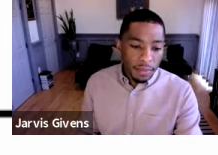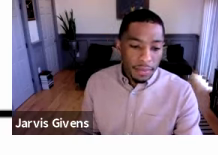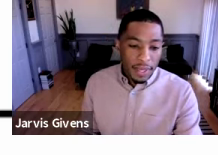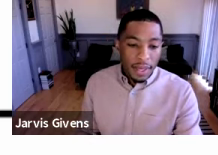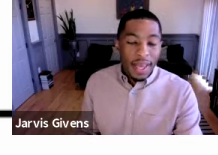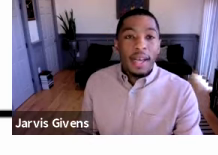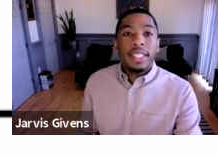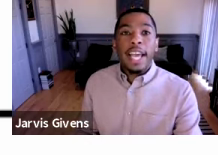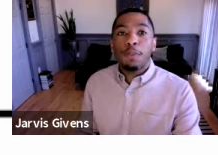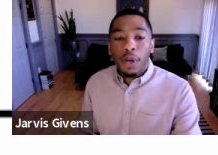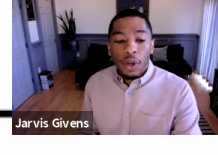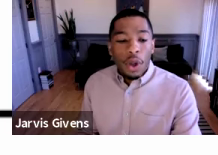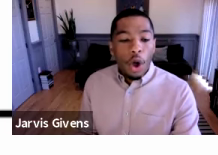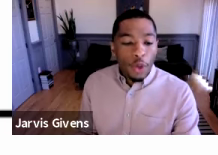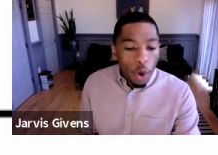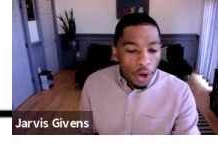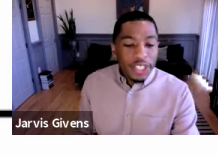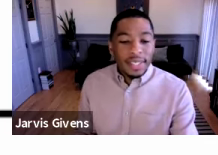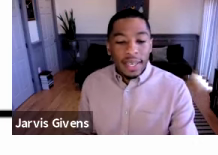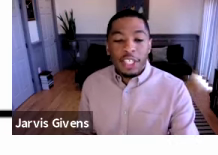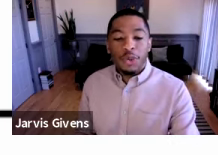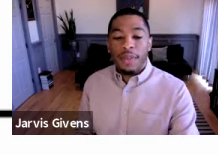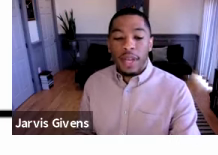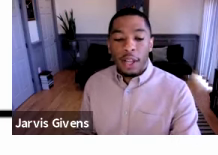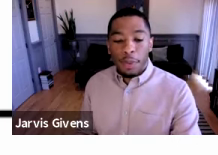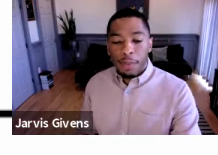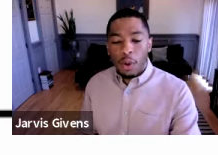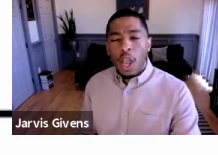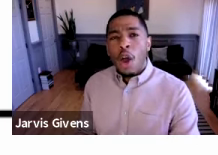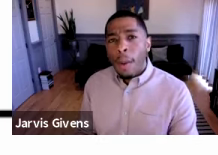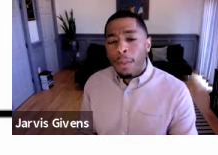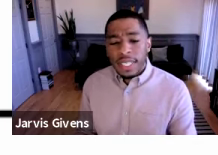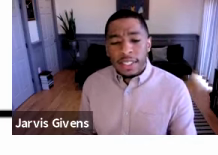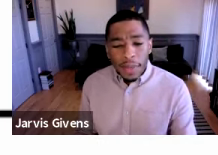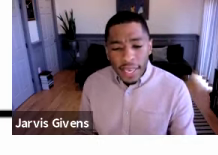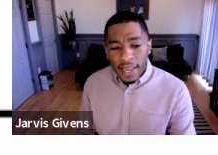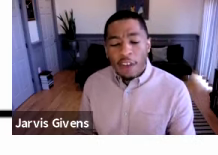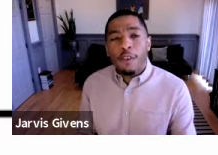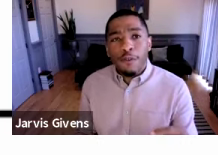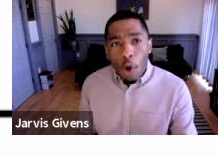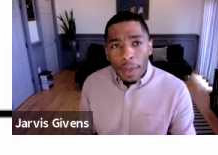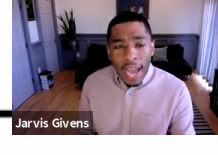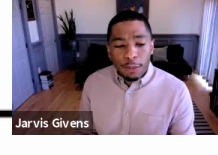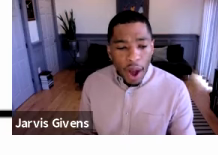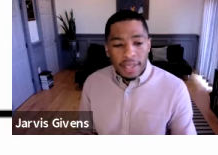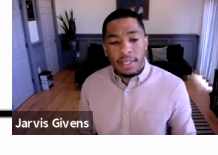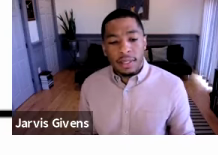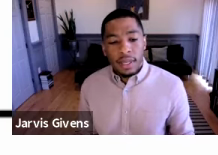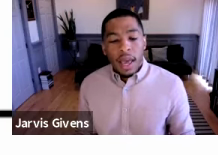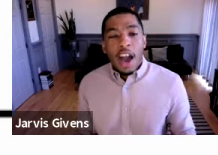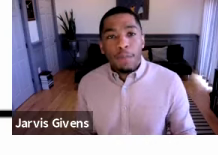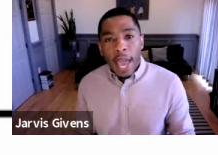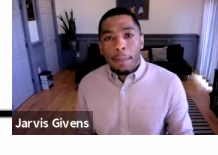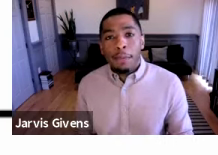1841. A textbook on the origins and history of the colored people represents the beginning of a formalized